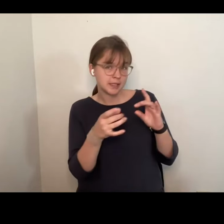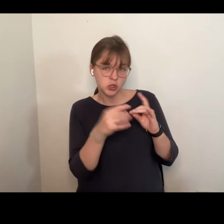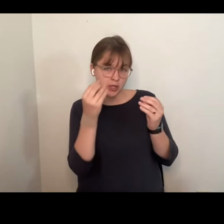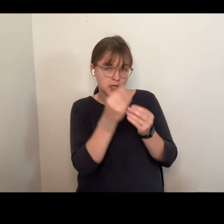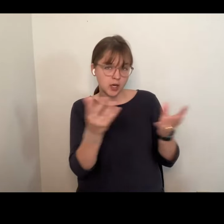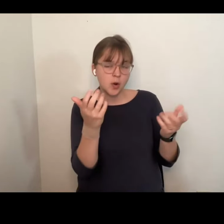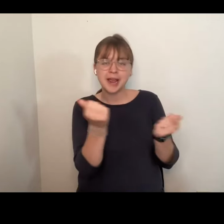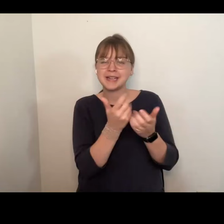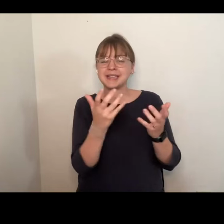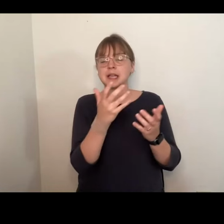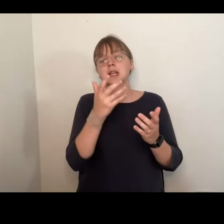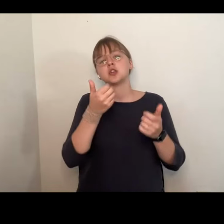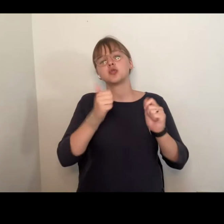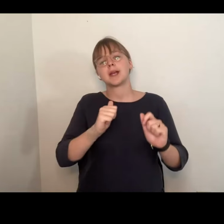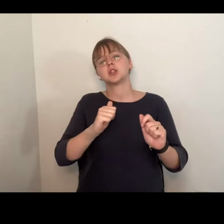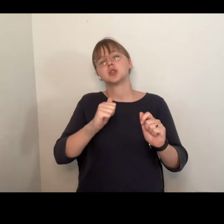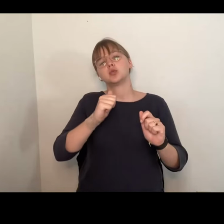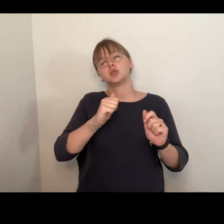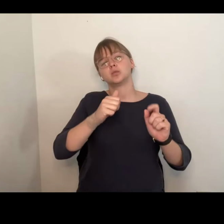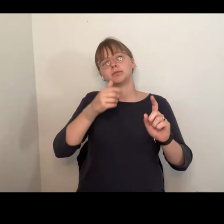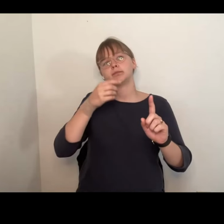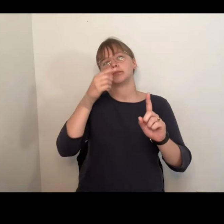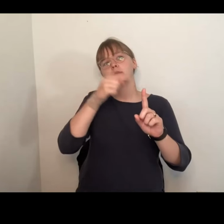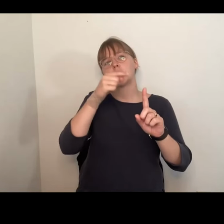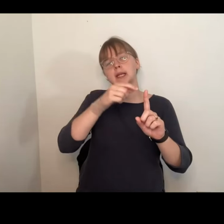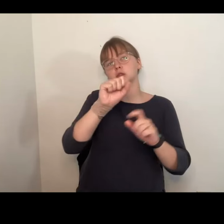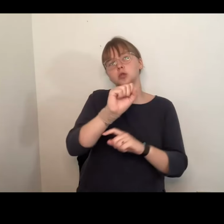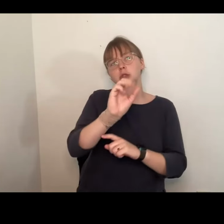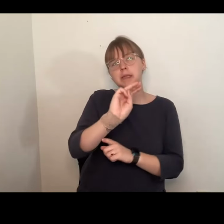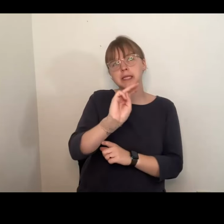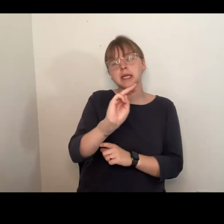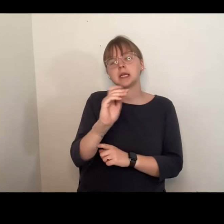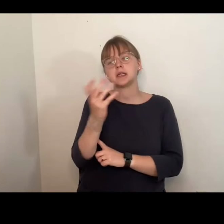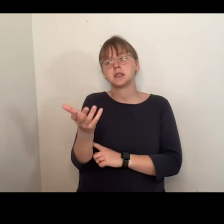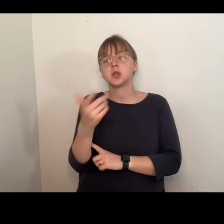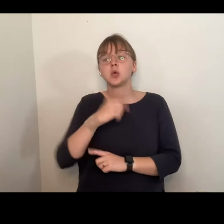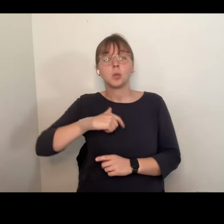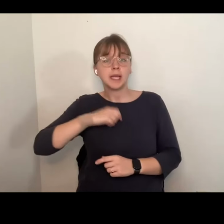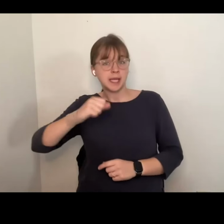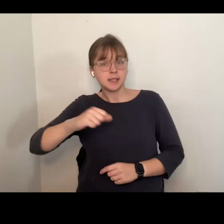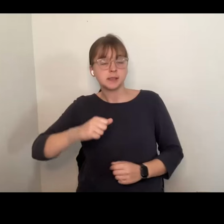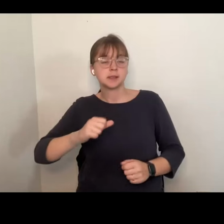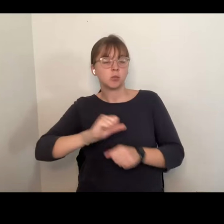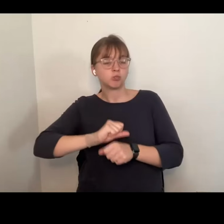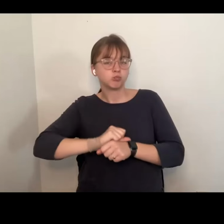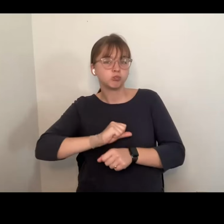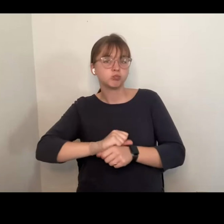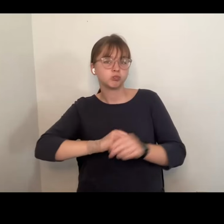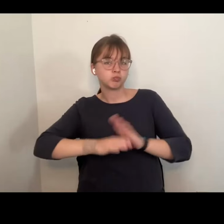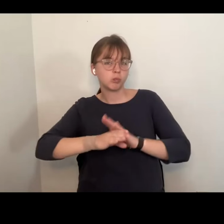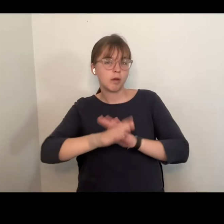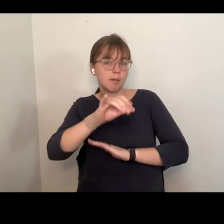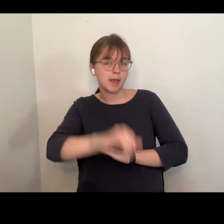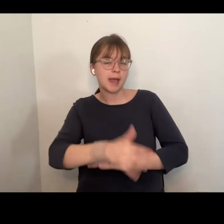anything targeted for social media? And we so totally are. We're working on that and actively